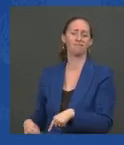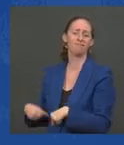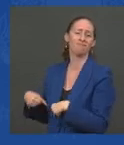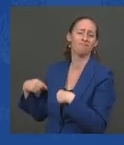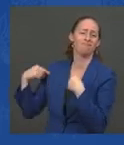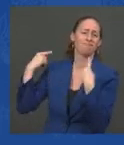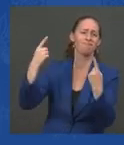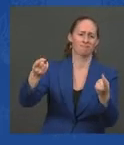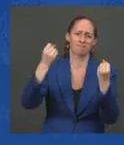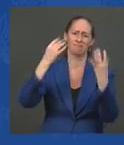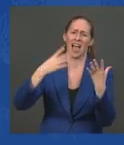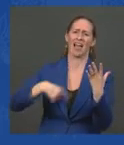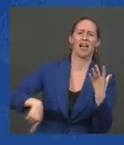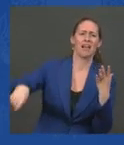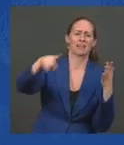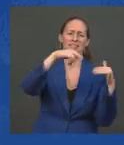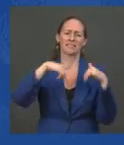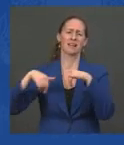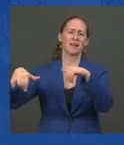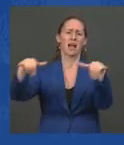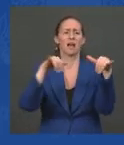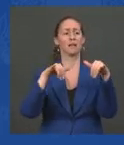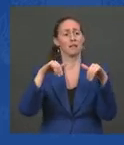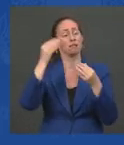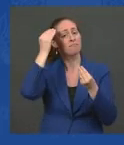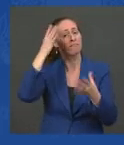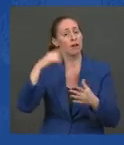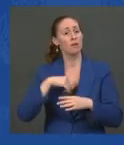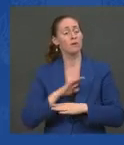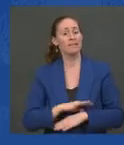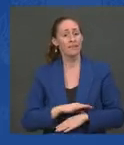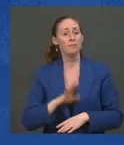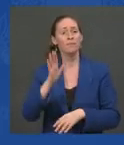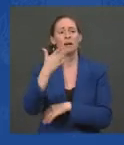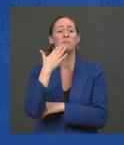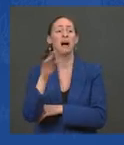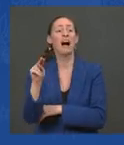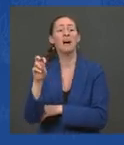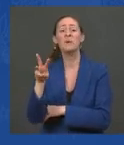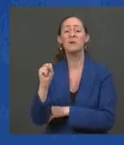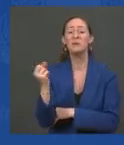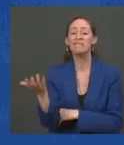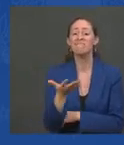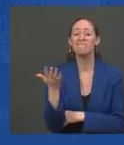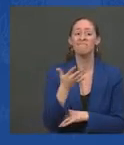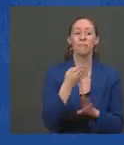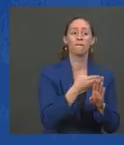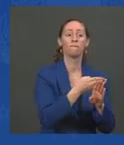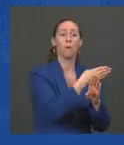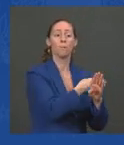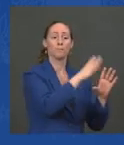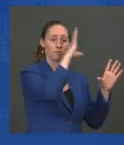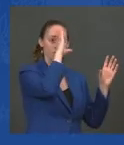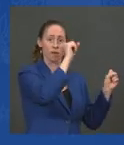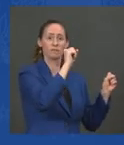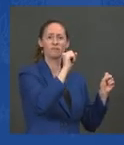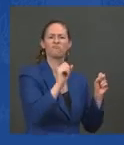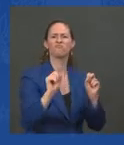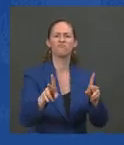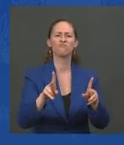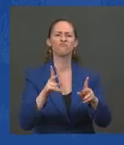relief. The bad news, we had a president who appealed to the prejudice. The good news